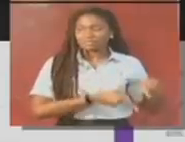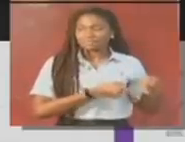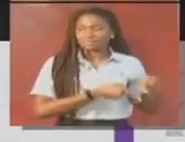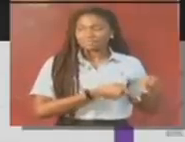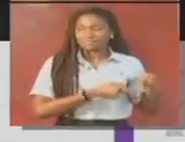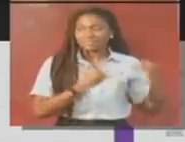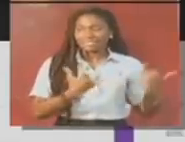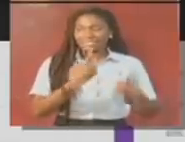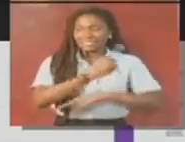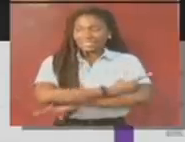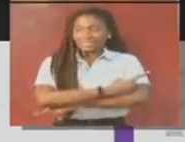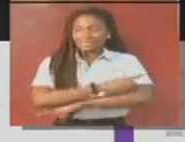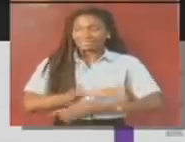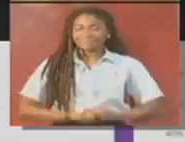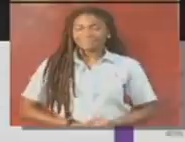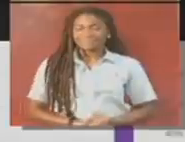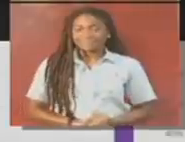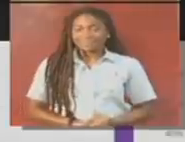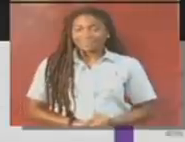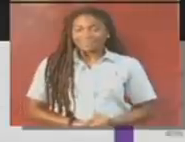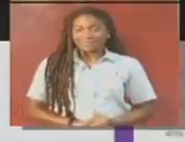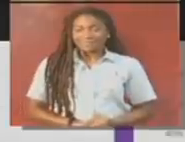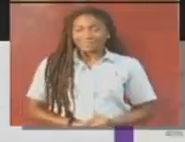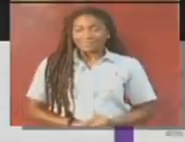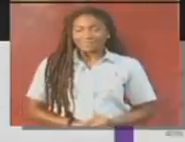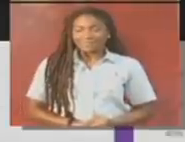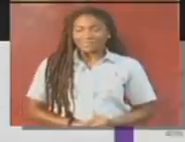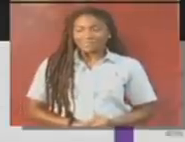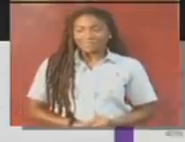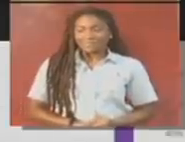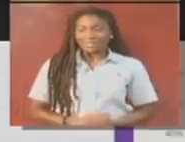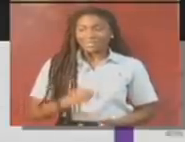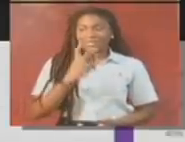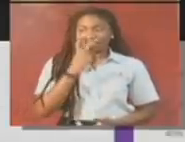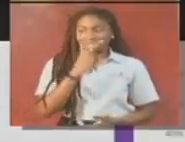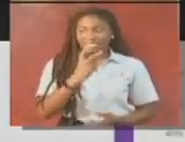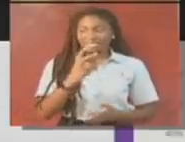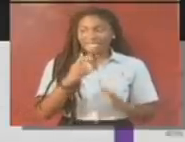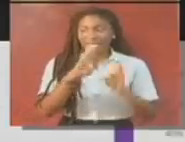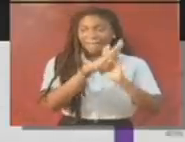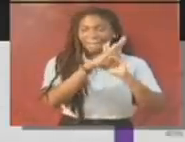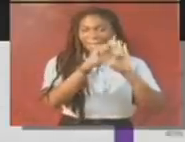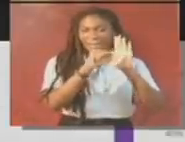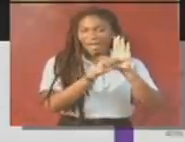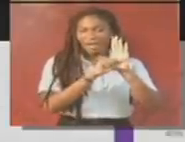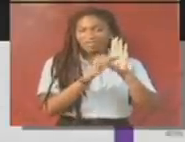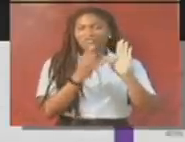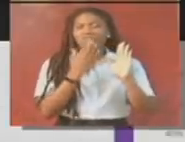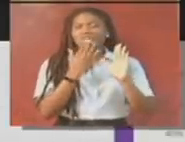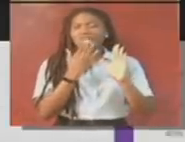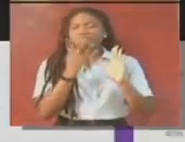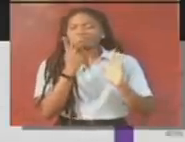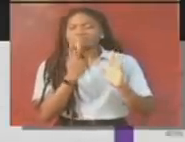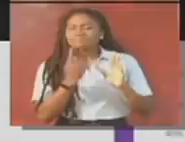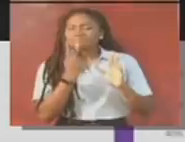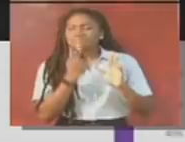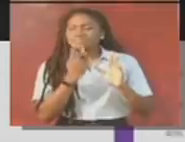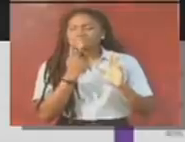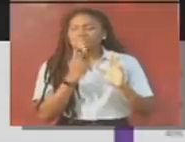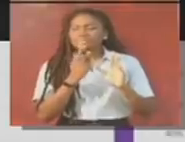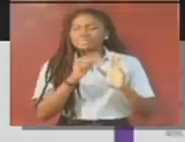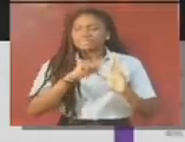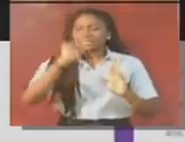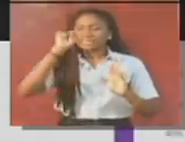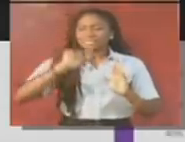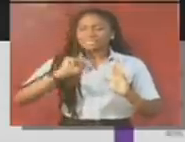to date for week 17. And the background of this slide, that salmon portion with the red line bordering